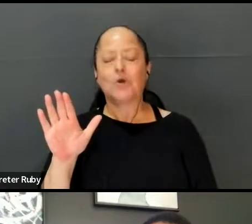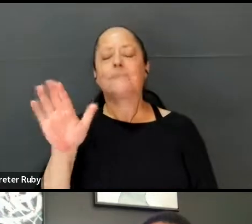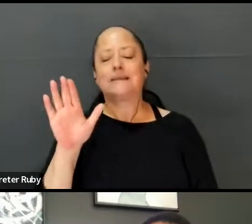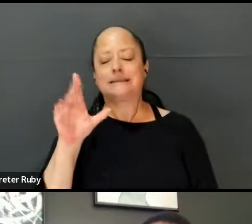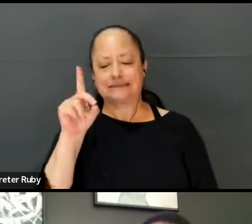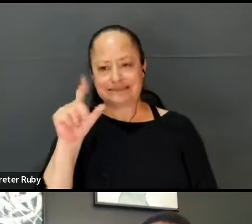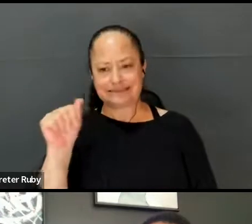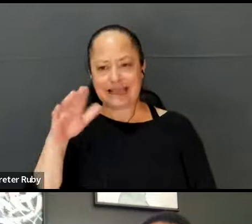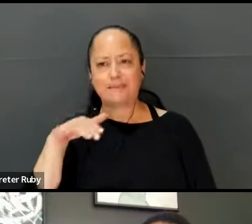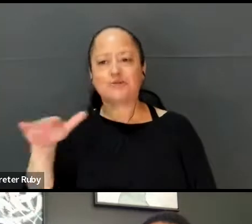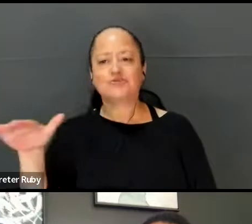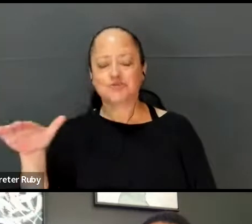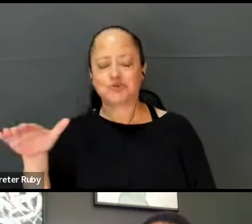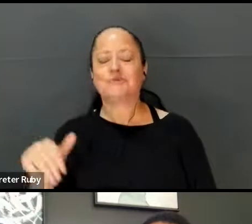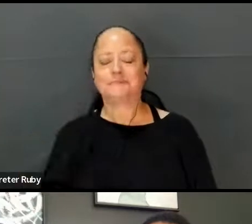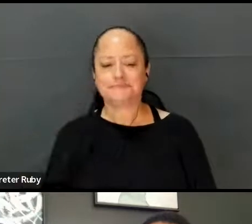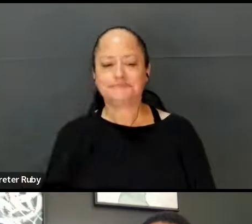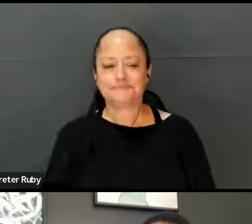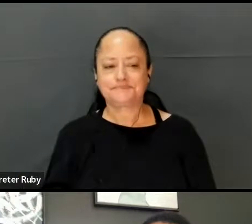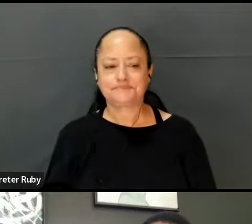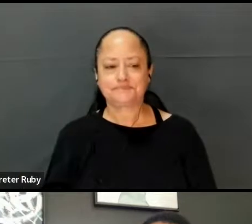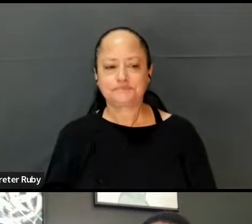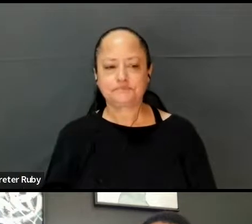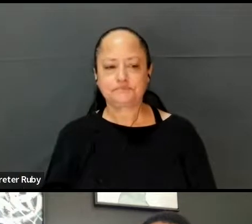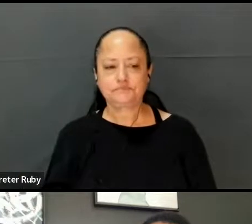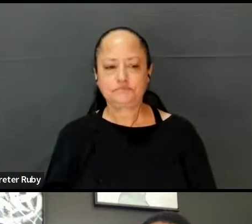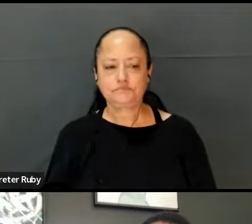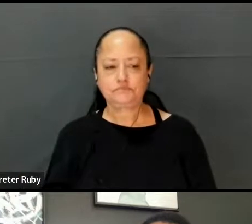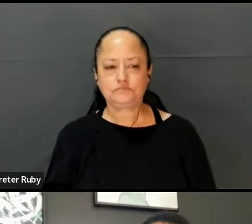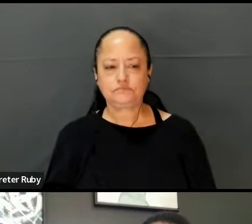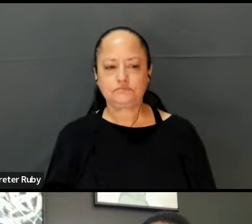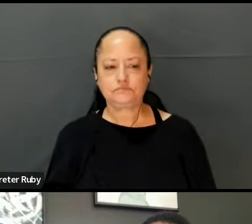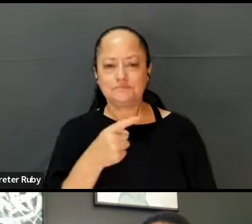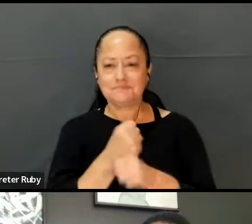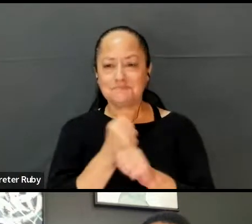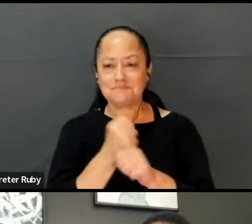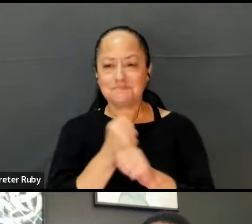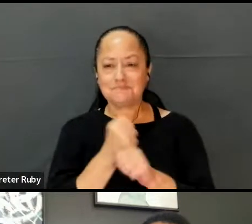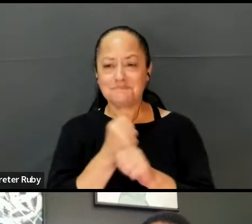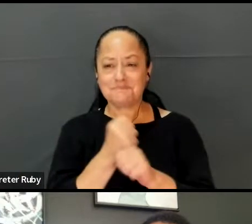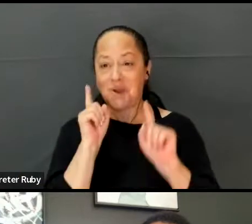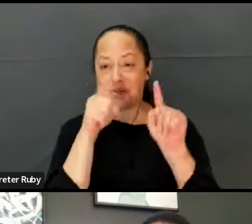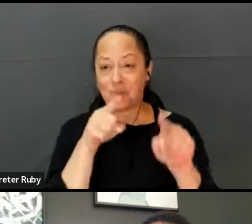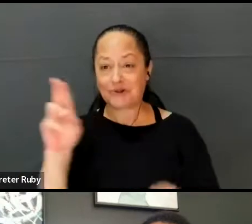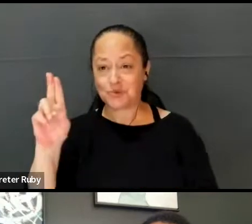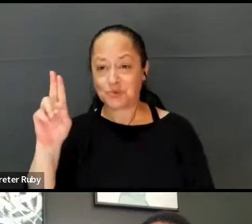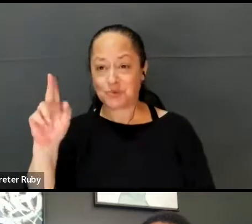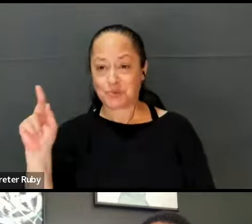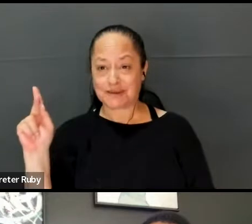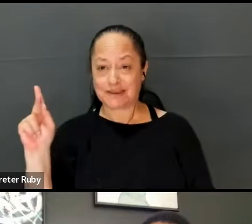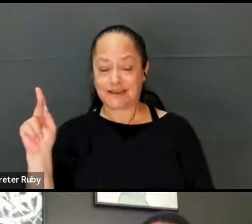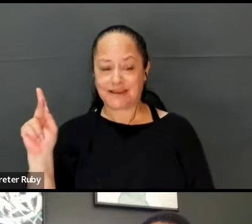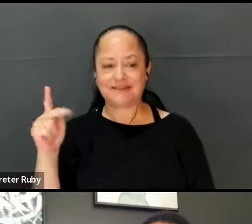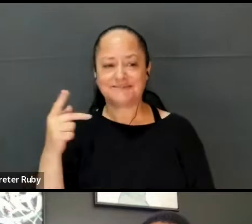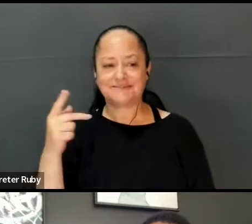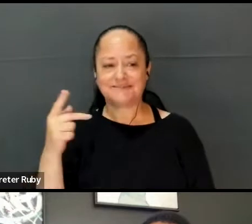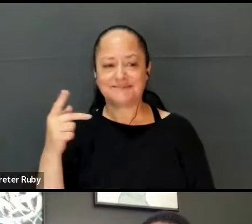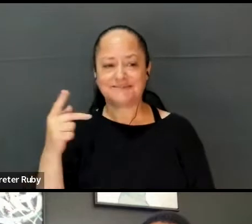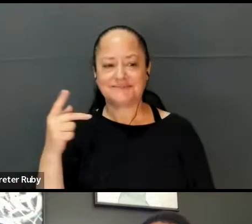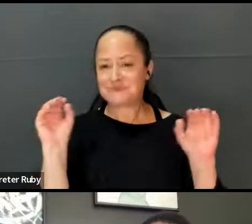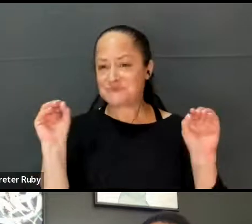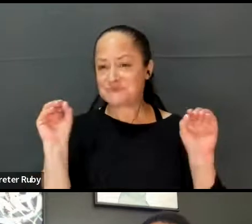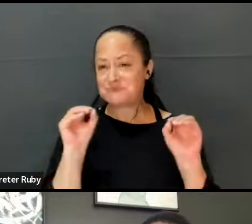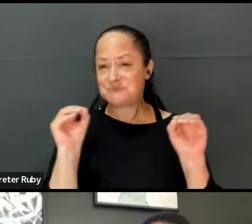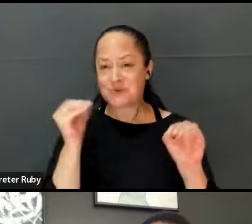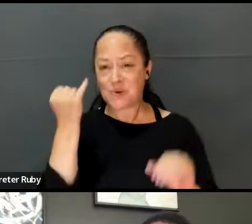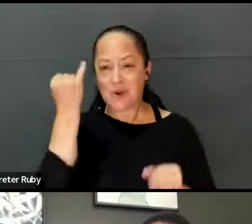children. So to keep it short, I went to the UK. I still had no idea